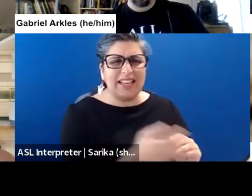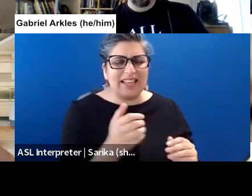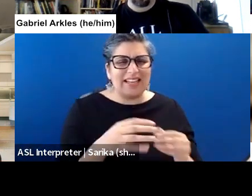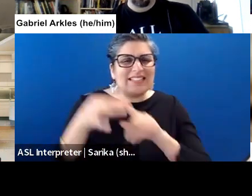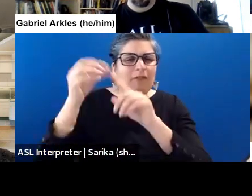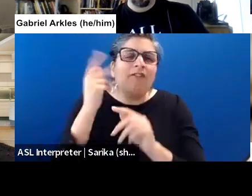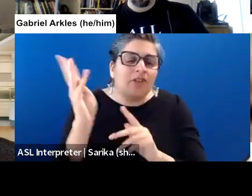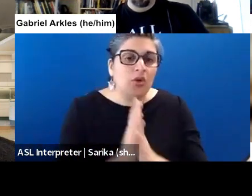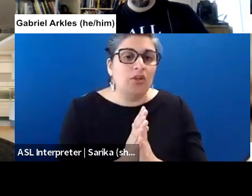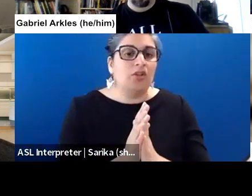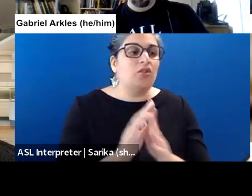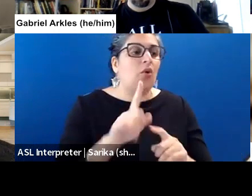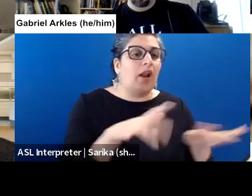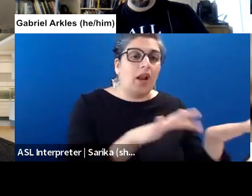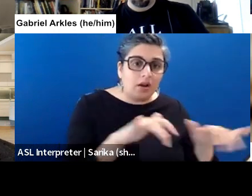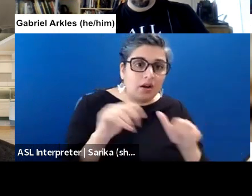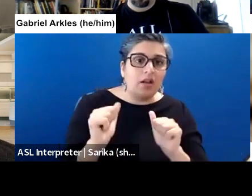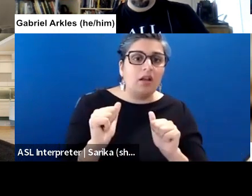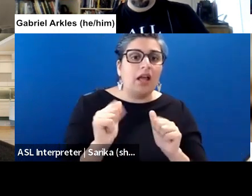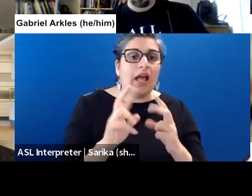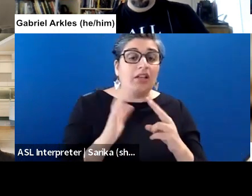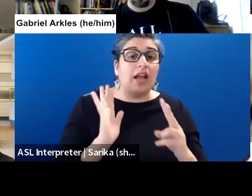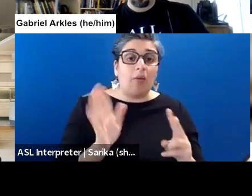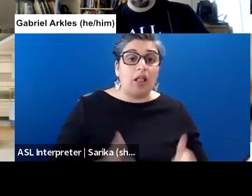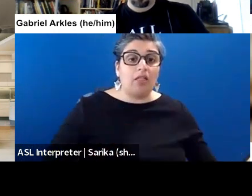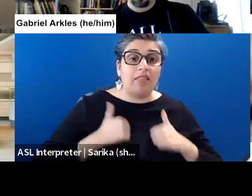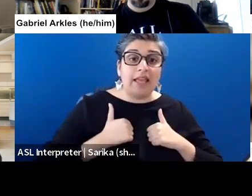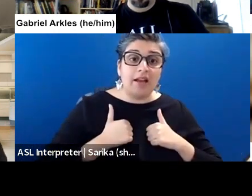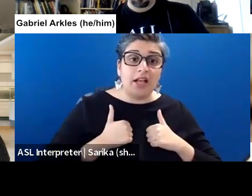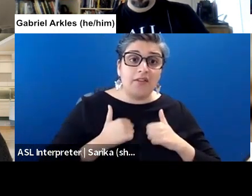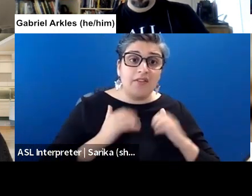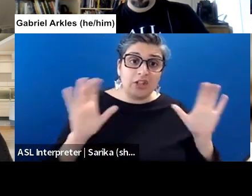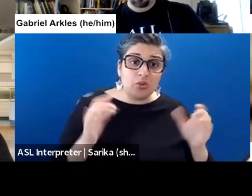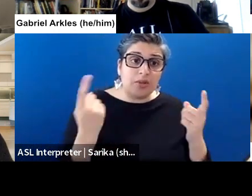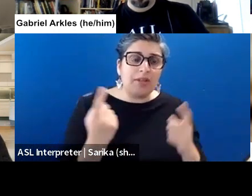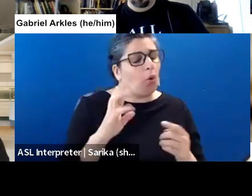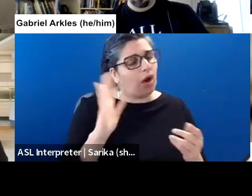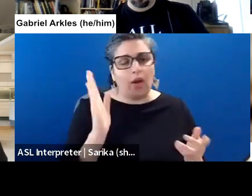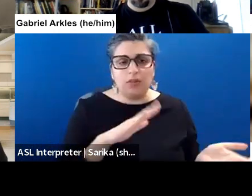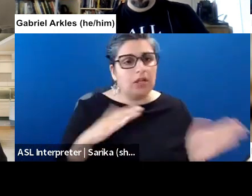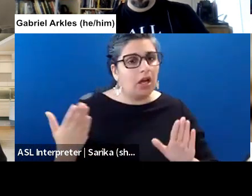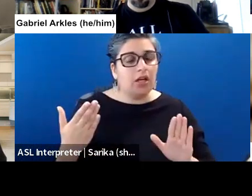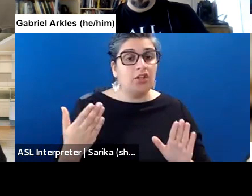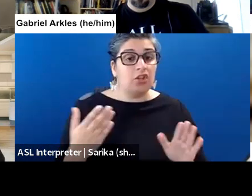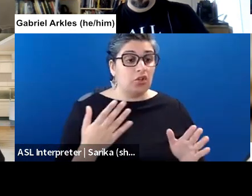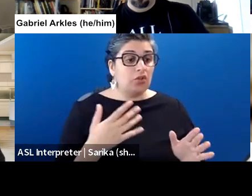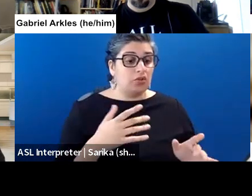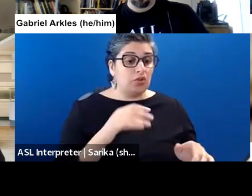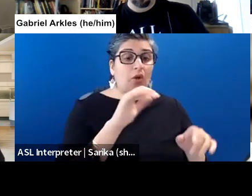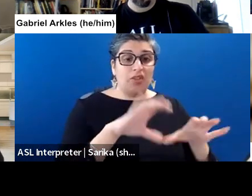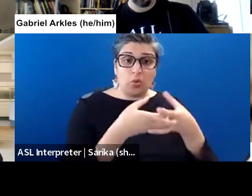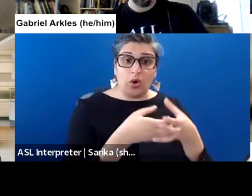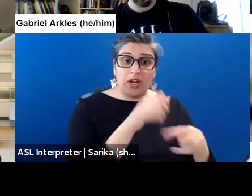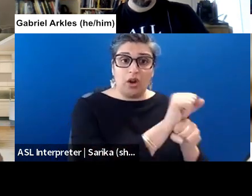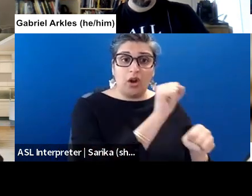off of that stint of suicide watch, I was like, I'm either going to live and do something or I'm going to die. And so the work of Who Speaks to Me really speaks to these